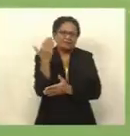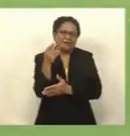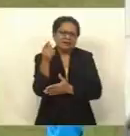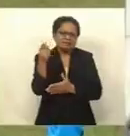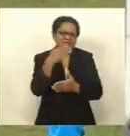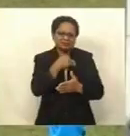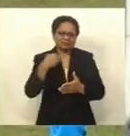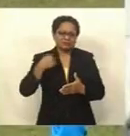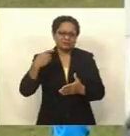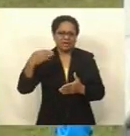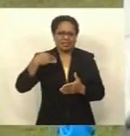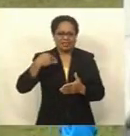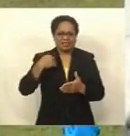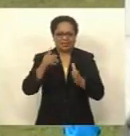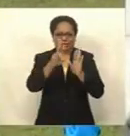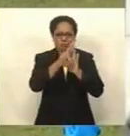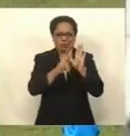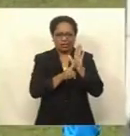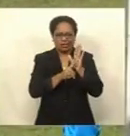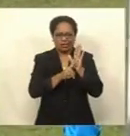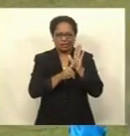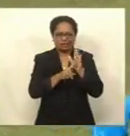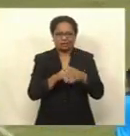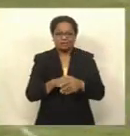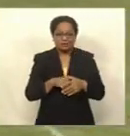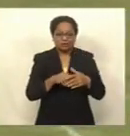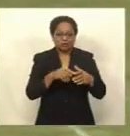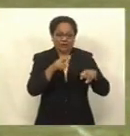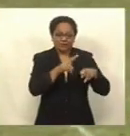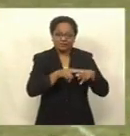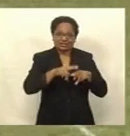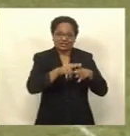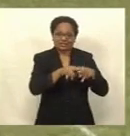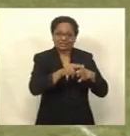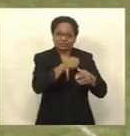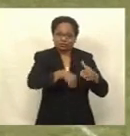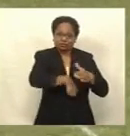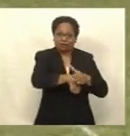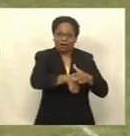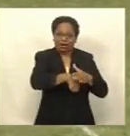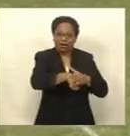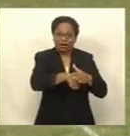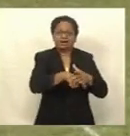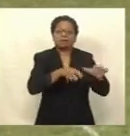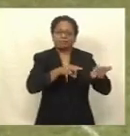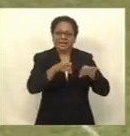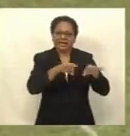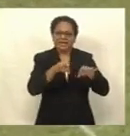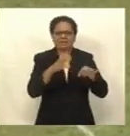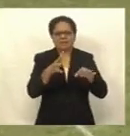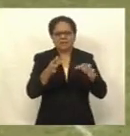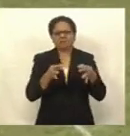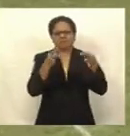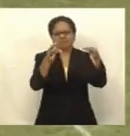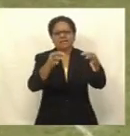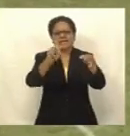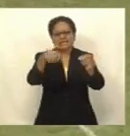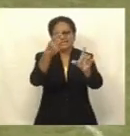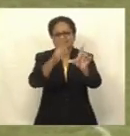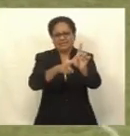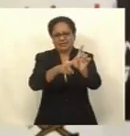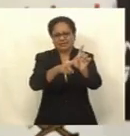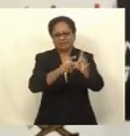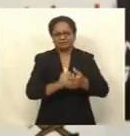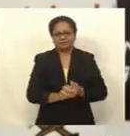the government makes. The association is considering pushing some competitions to next year, with the exception of the National League.